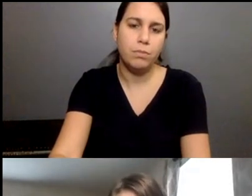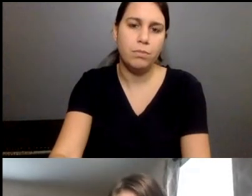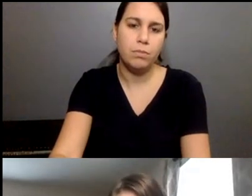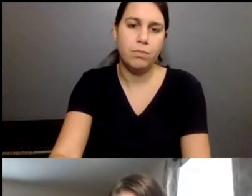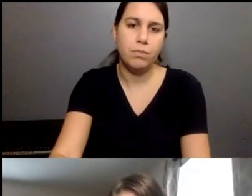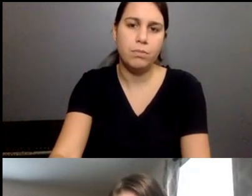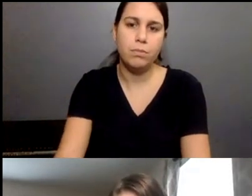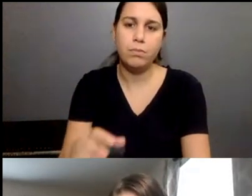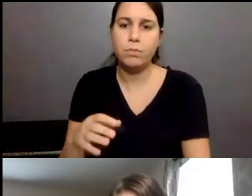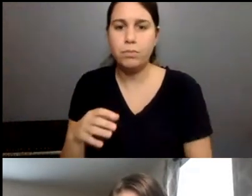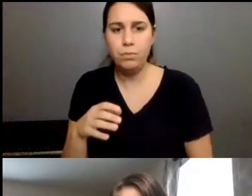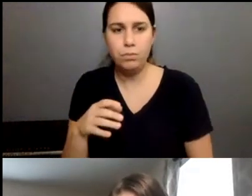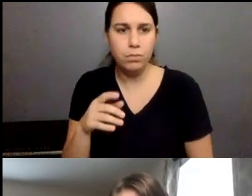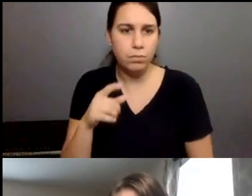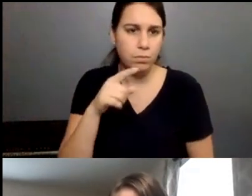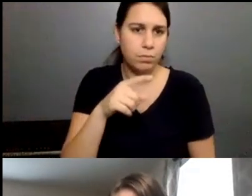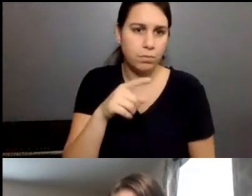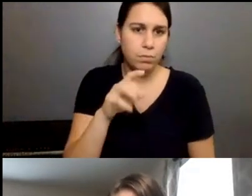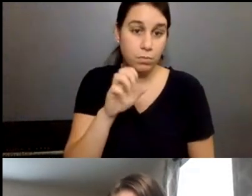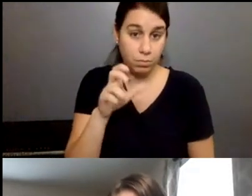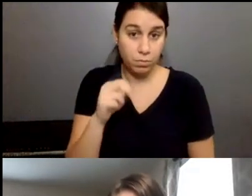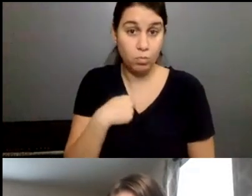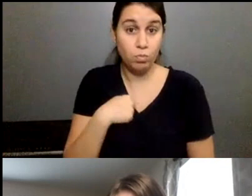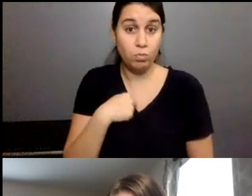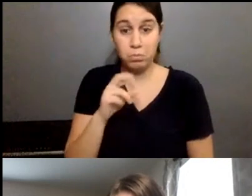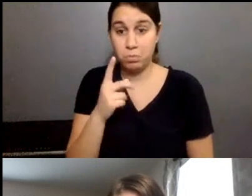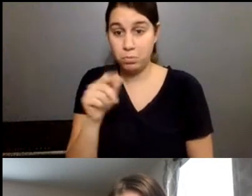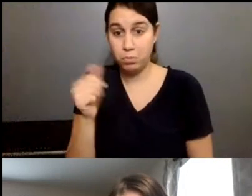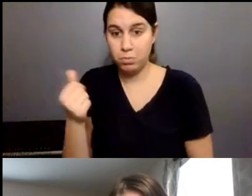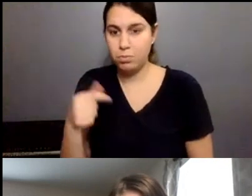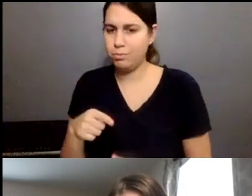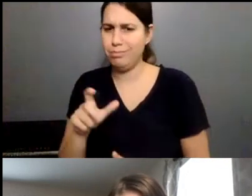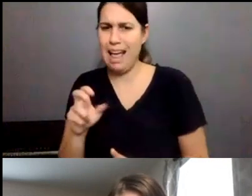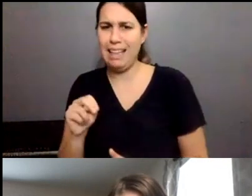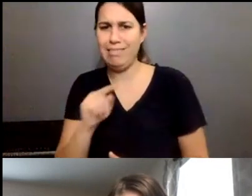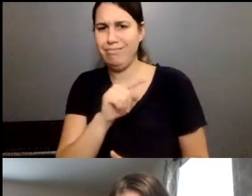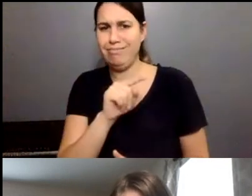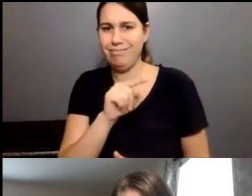Does anyone want to jump at that, or should I? I'm going to let you go with that one, Ellen.